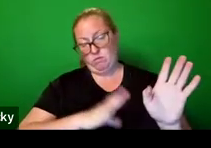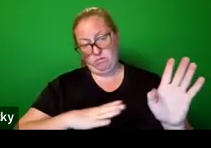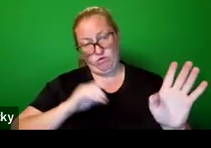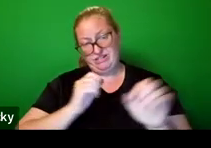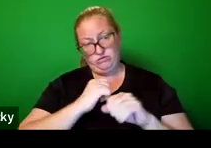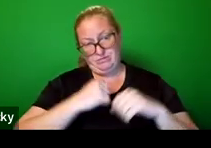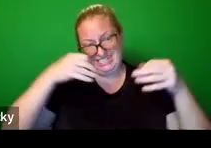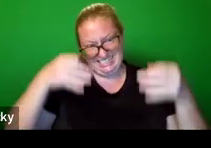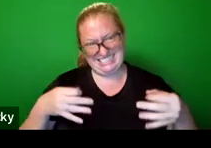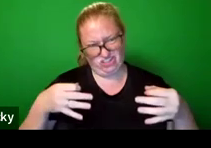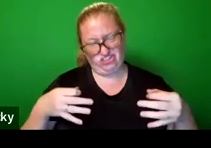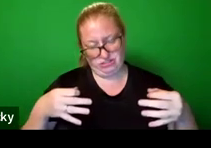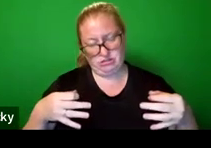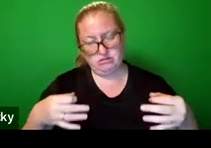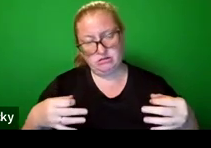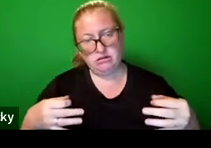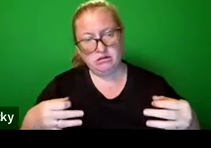decision and,